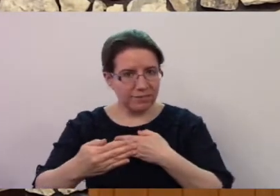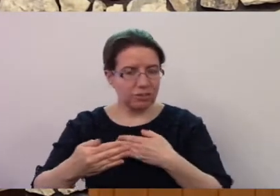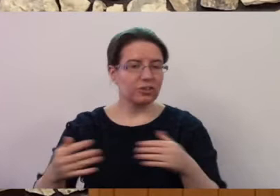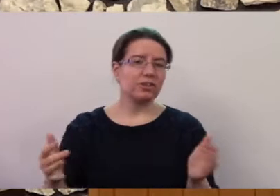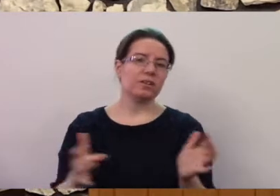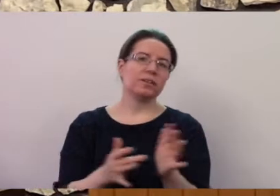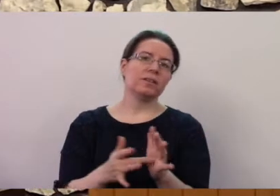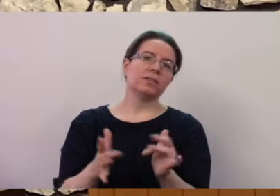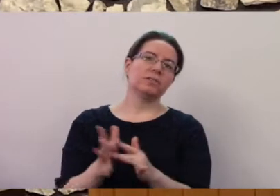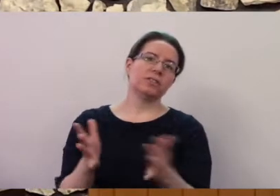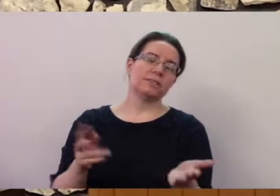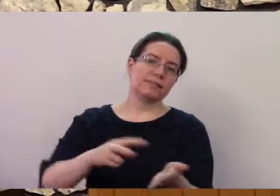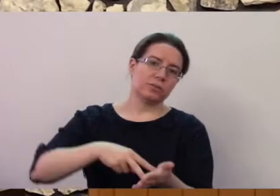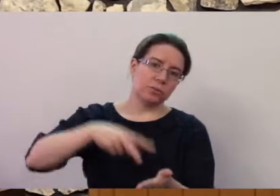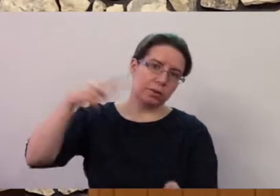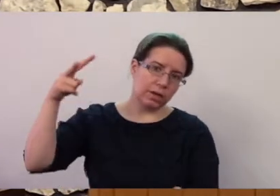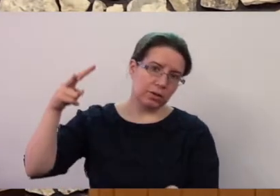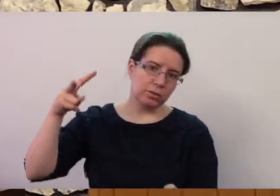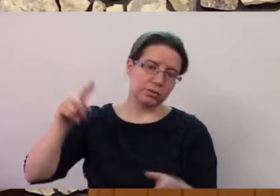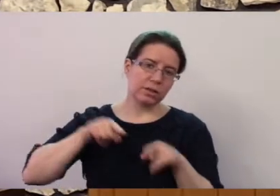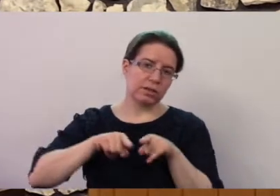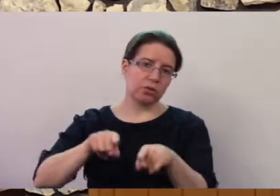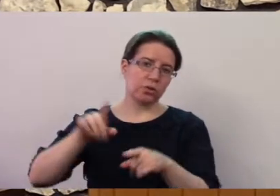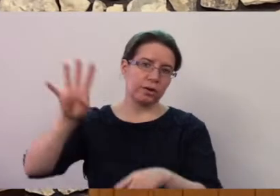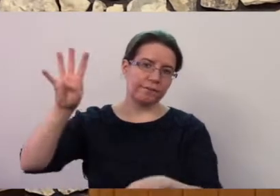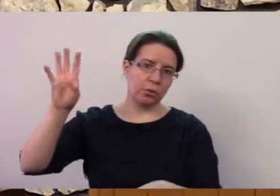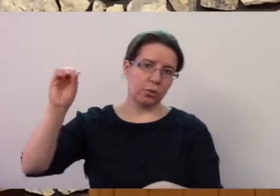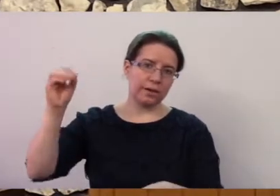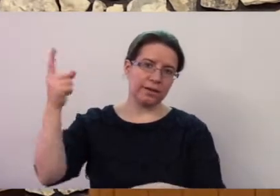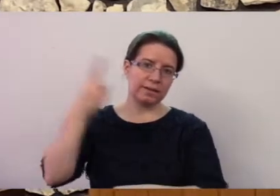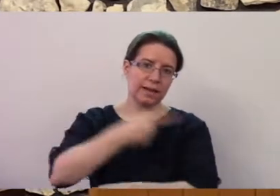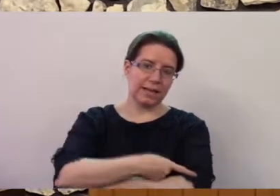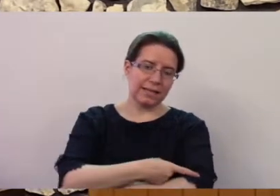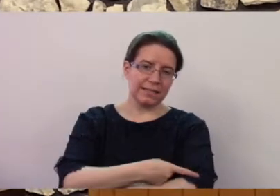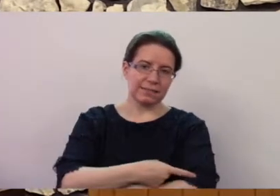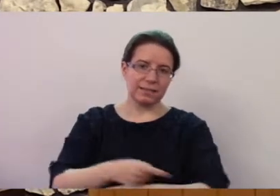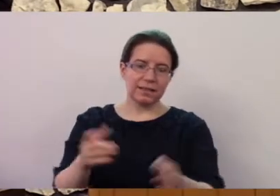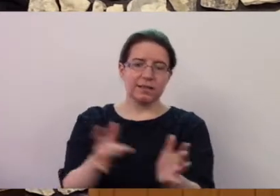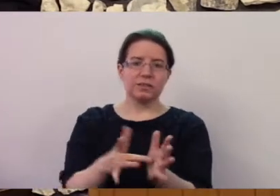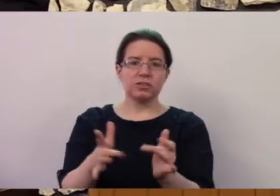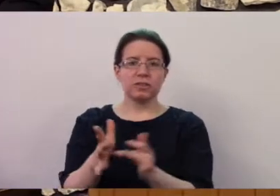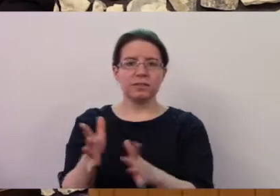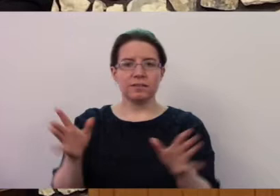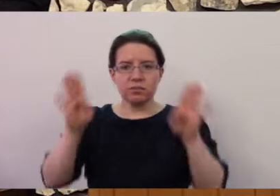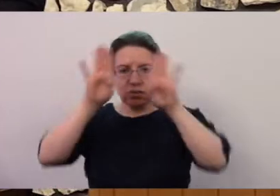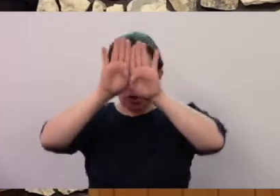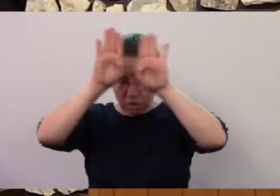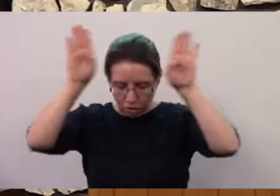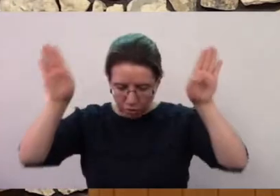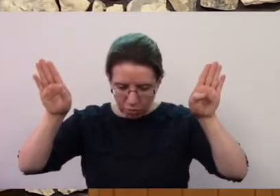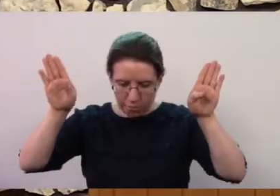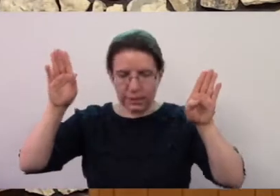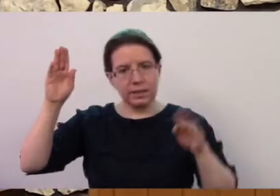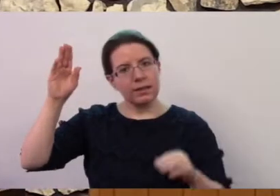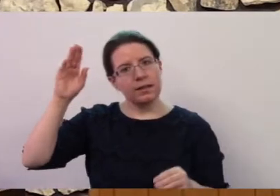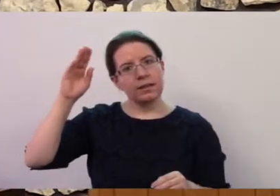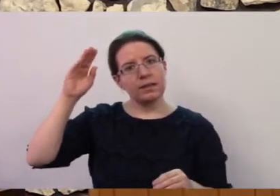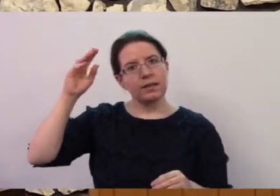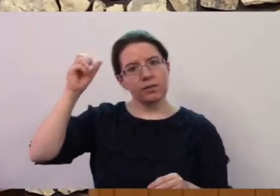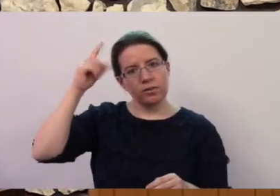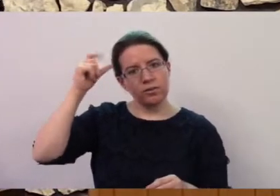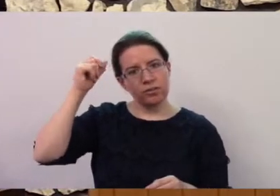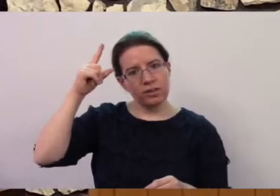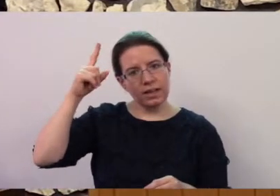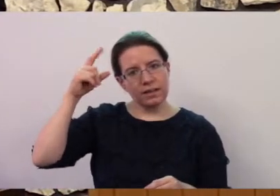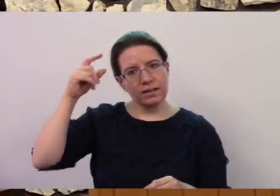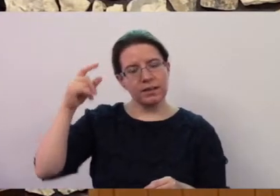from the dead, during that 40-day period, then he opened their understanding that they might